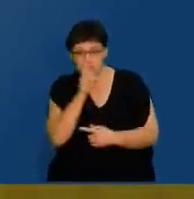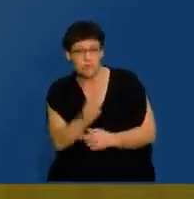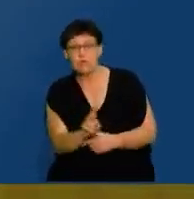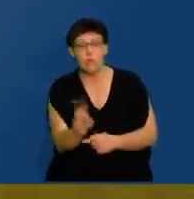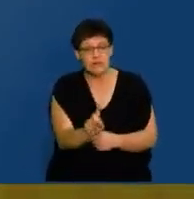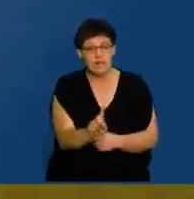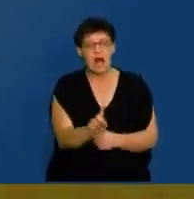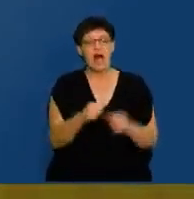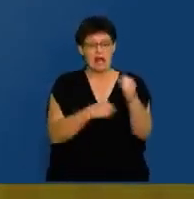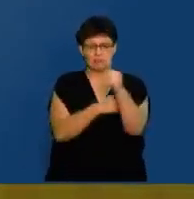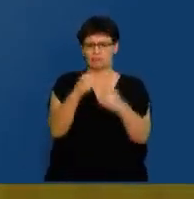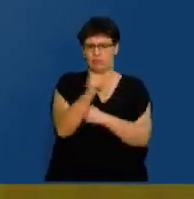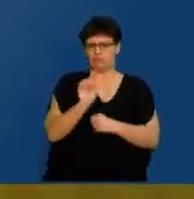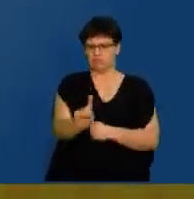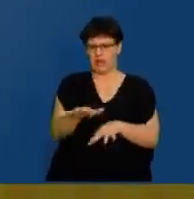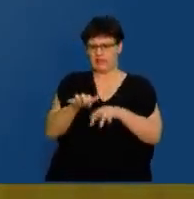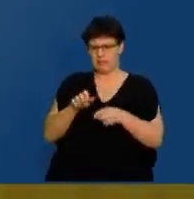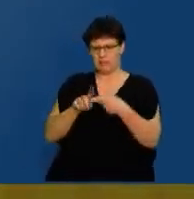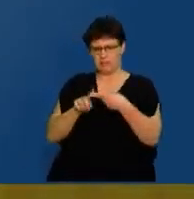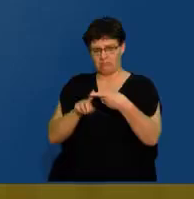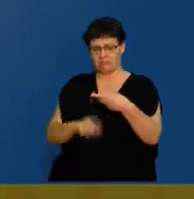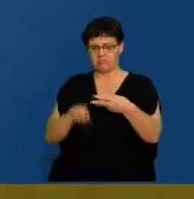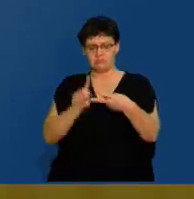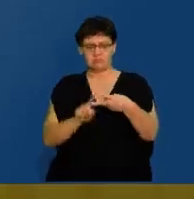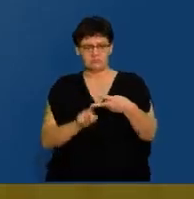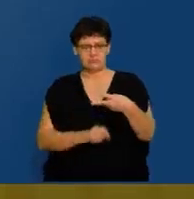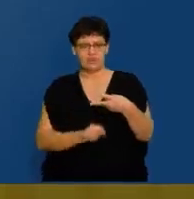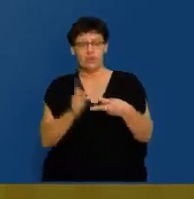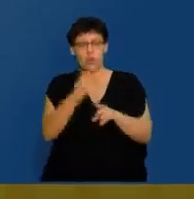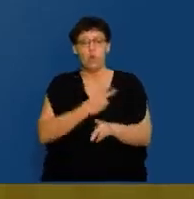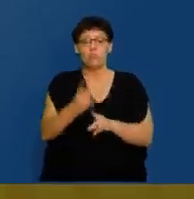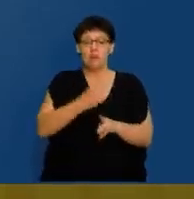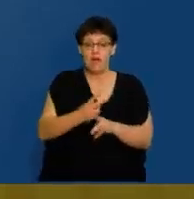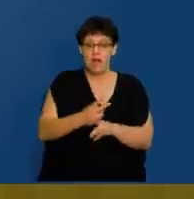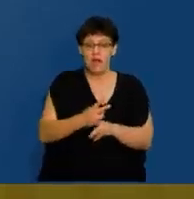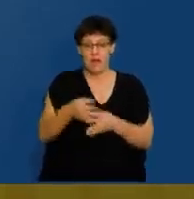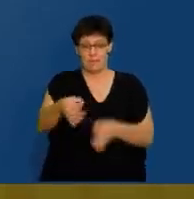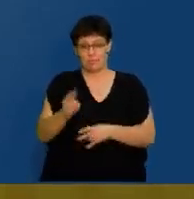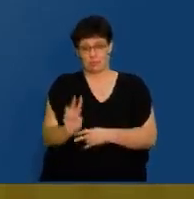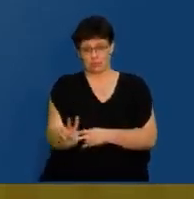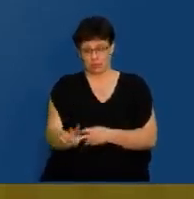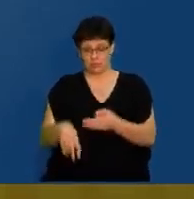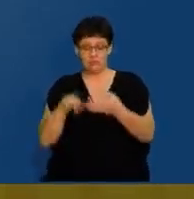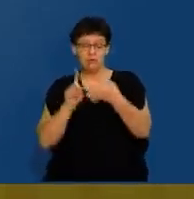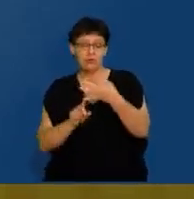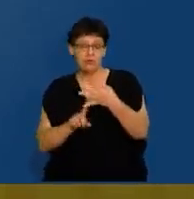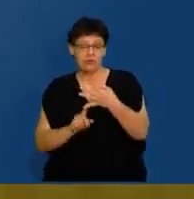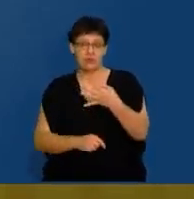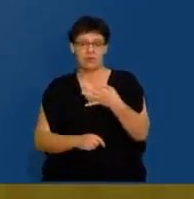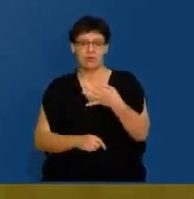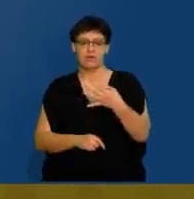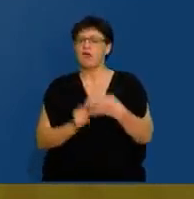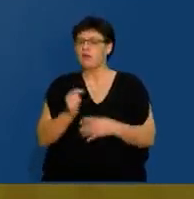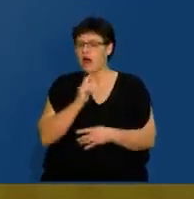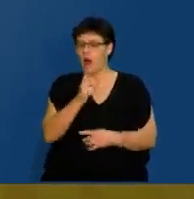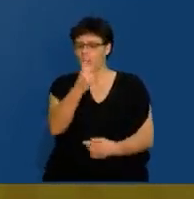structure of the exam. We're going to spend some time looking at how to best prepare for paper 2, and also we're going to look at some questions